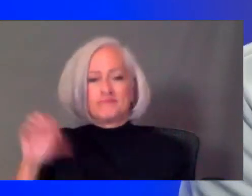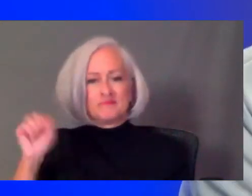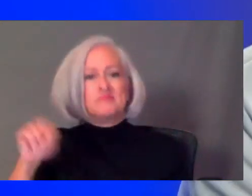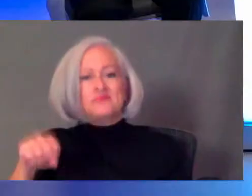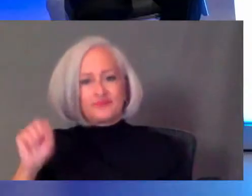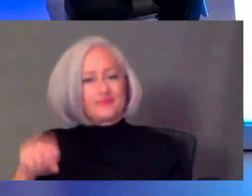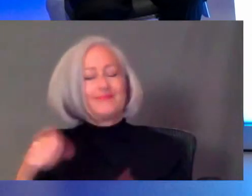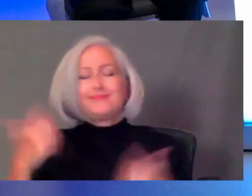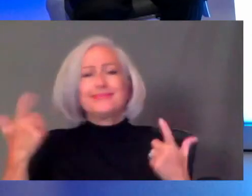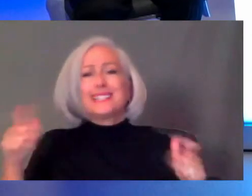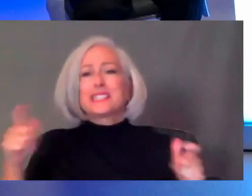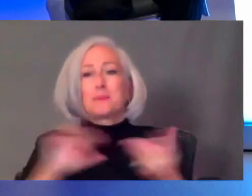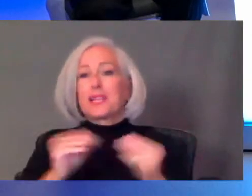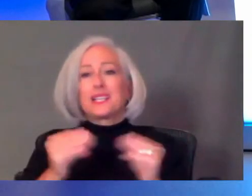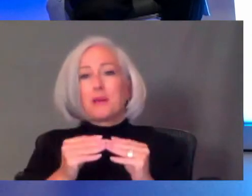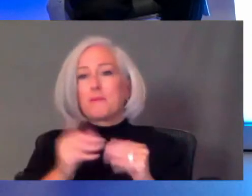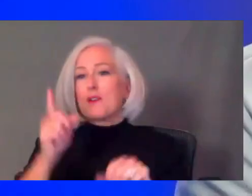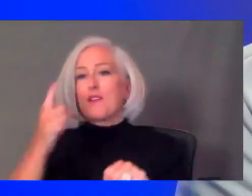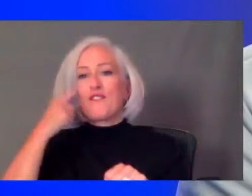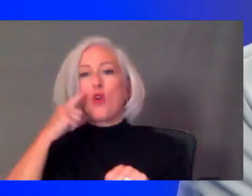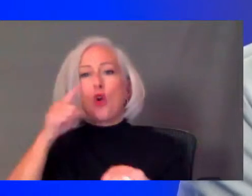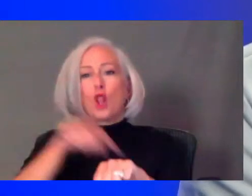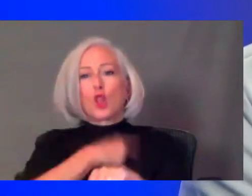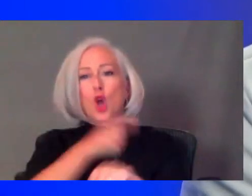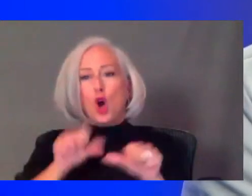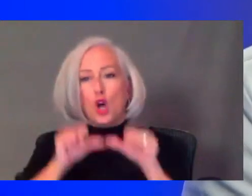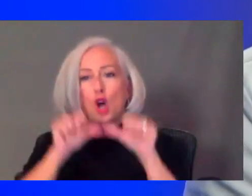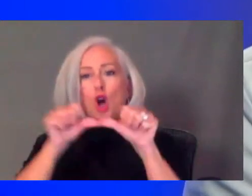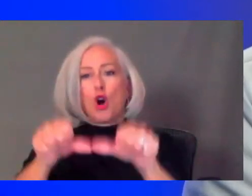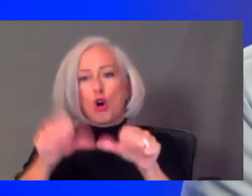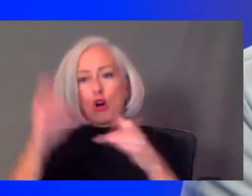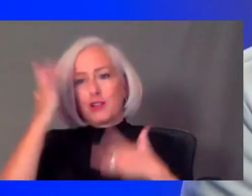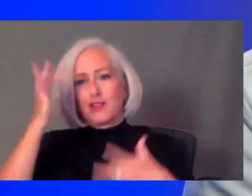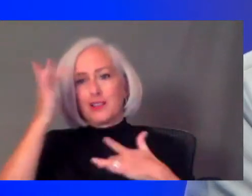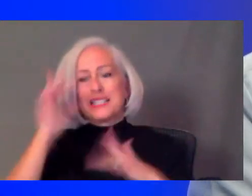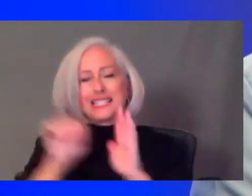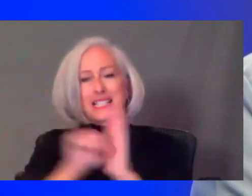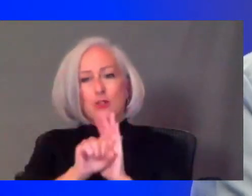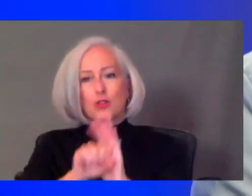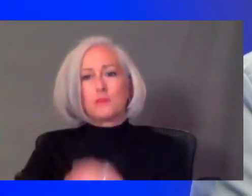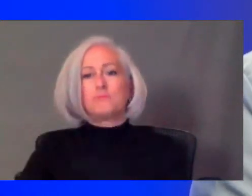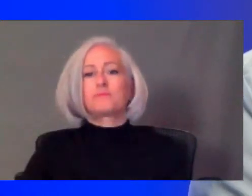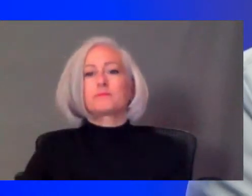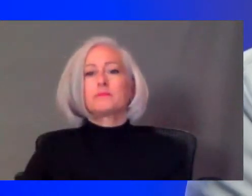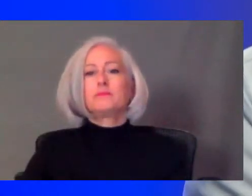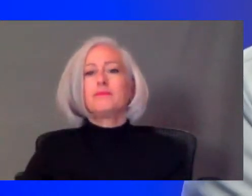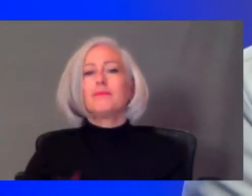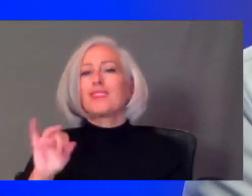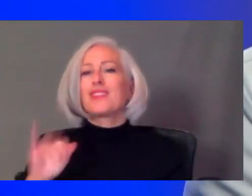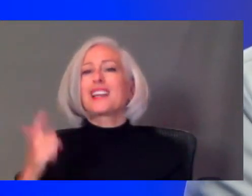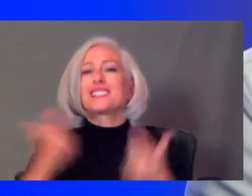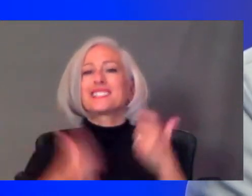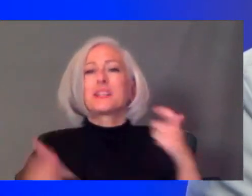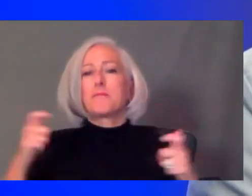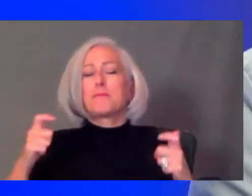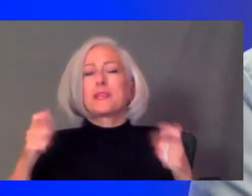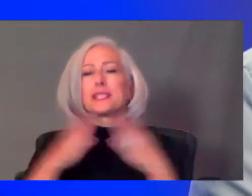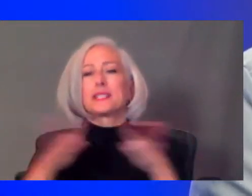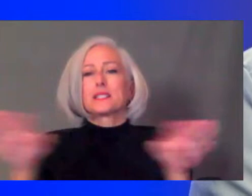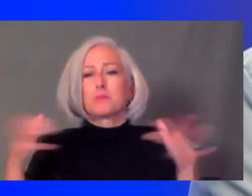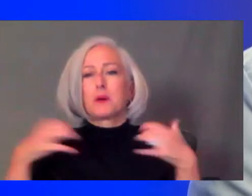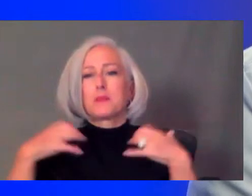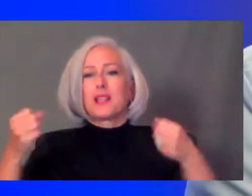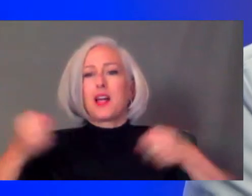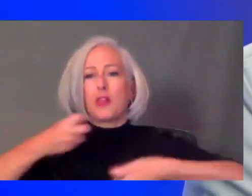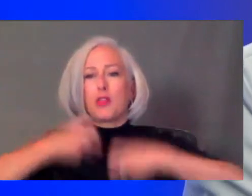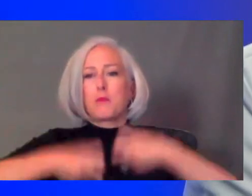today on getting answers for that, that is going to help us down the road. Yeah, I mean, from the Johns Hopkins dashboard,